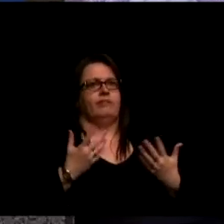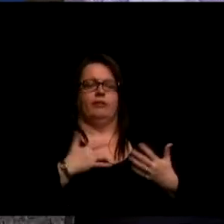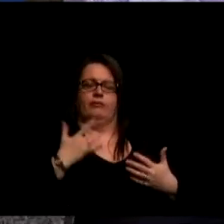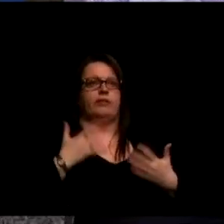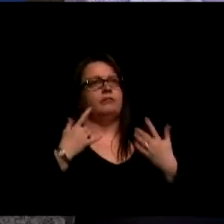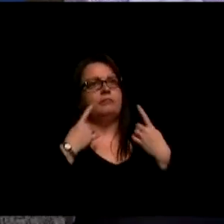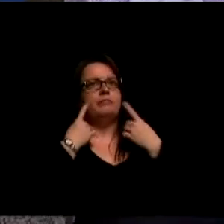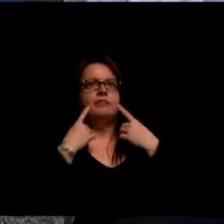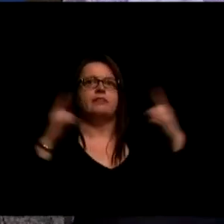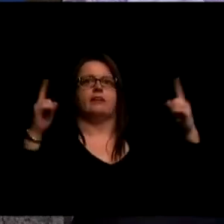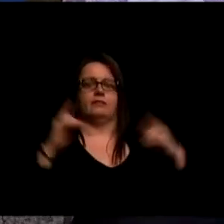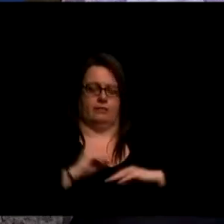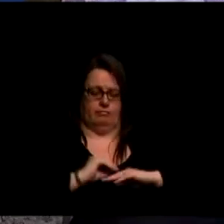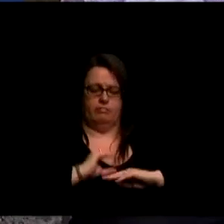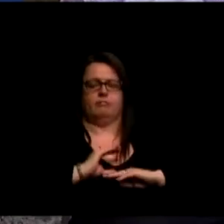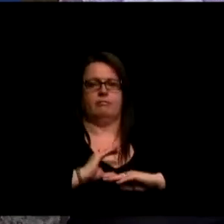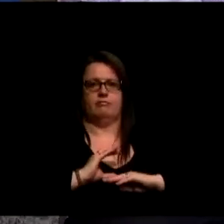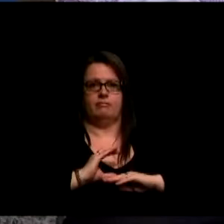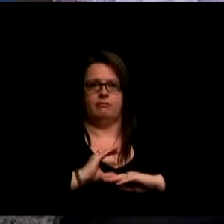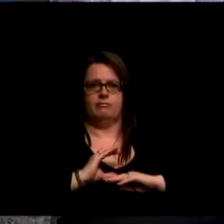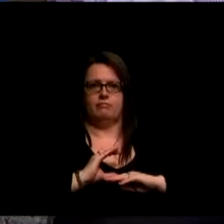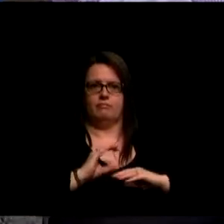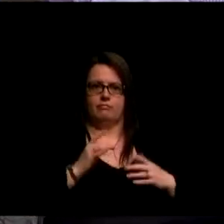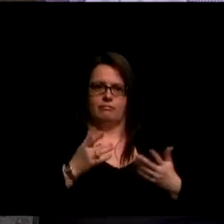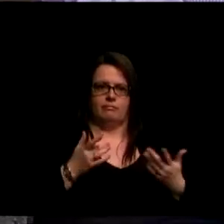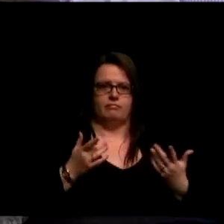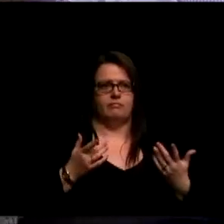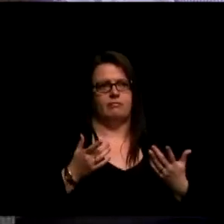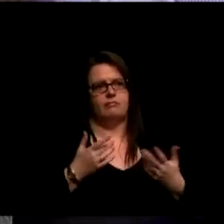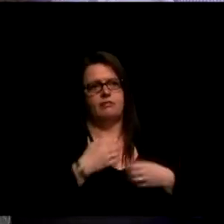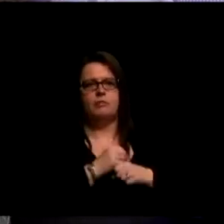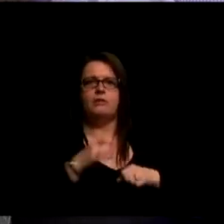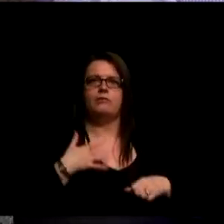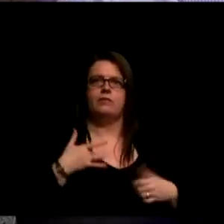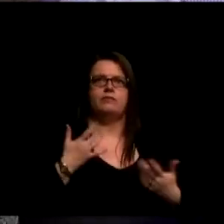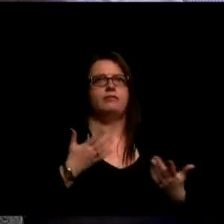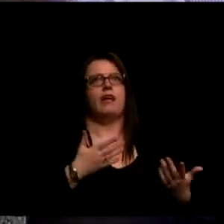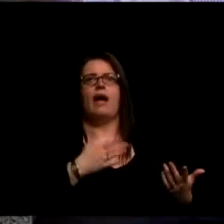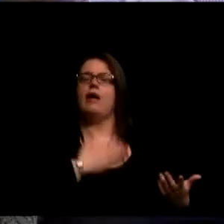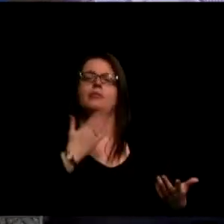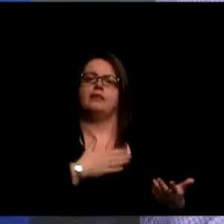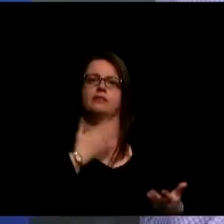accomplishment, a sense of happiness.